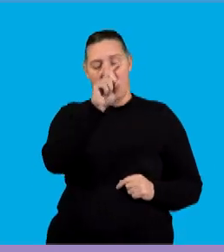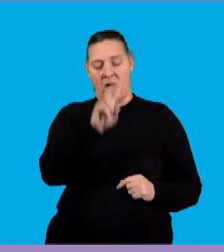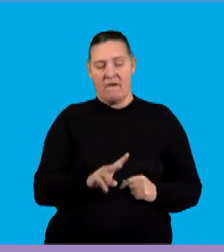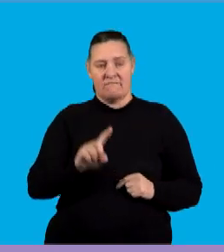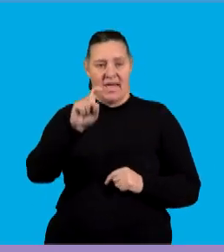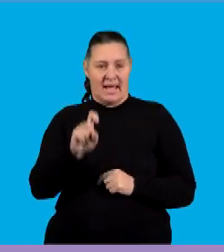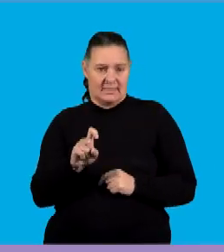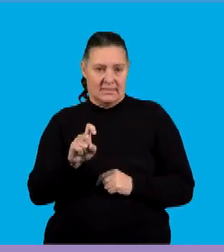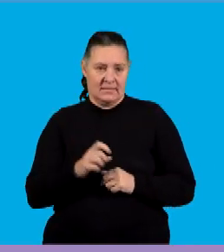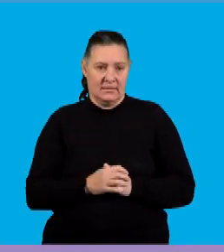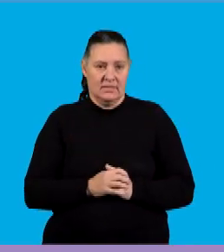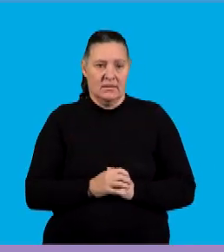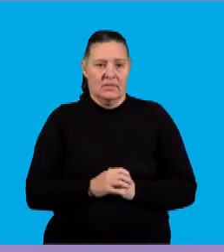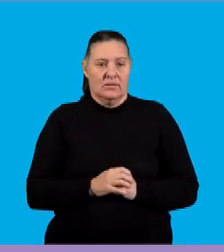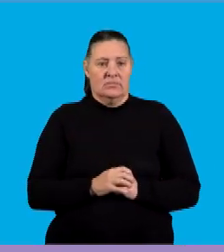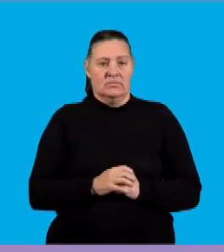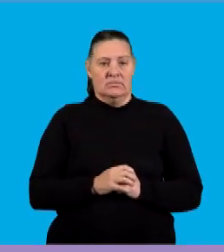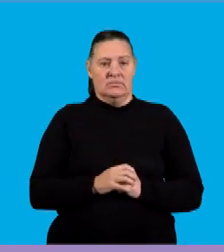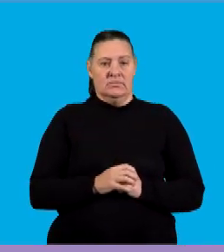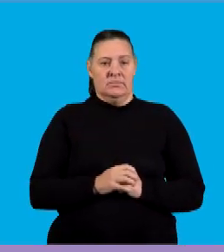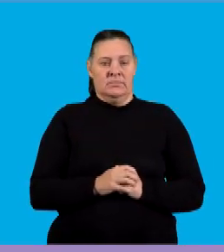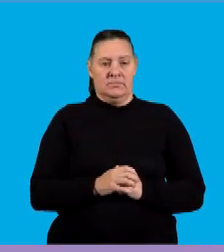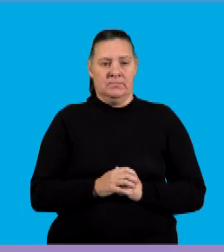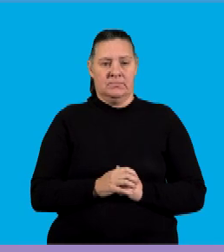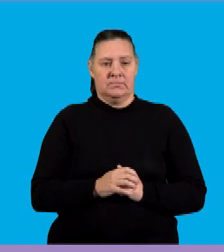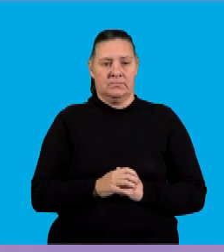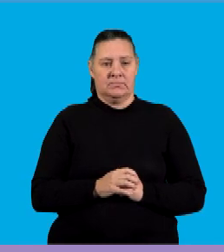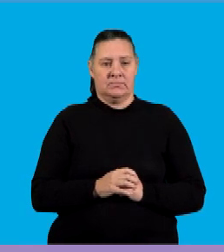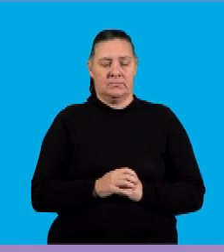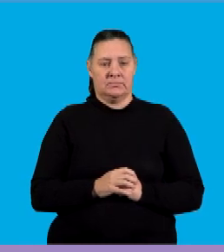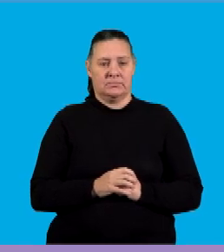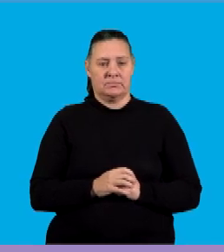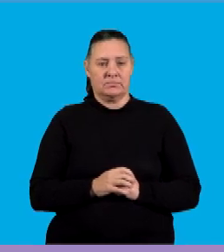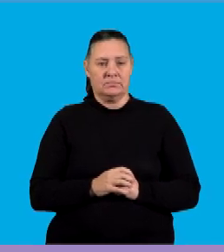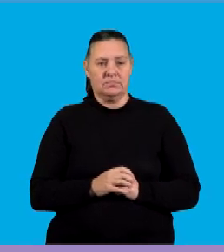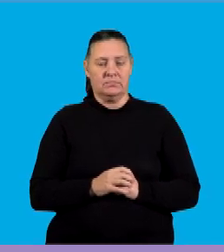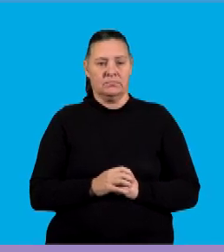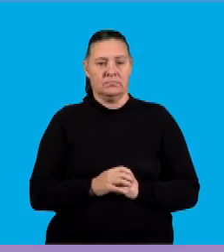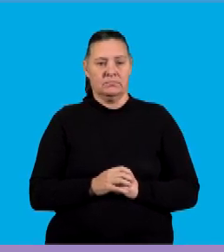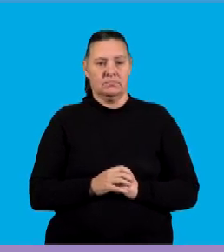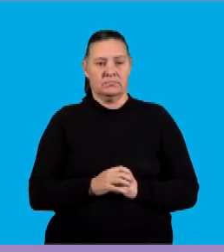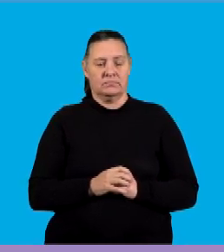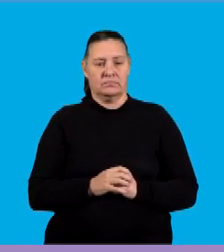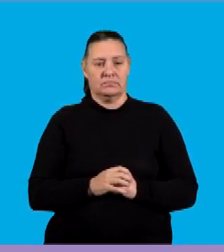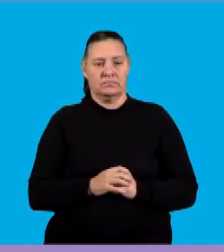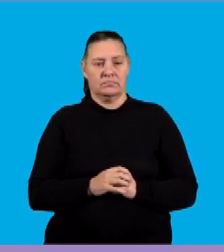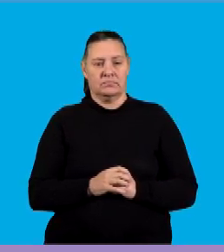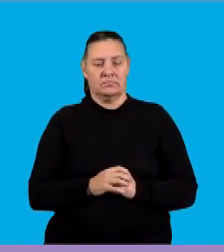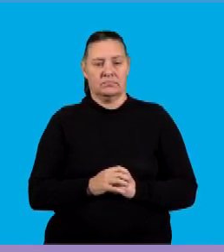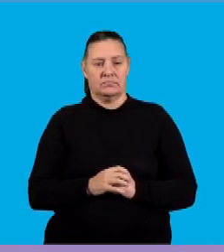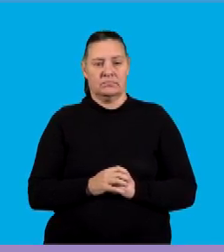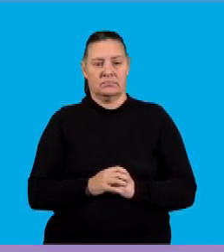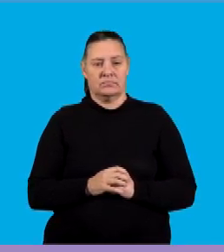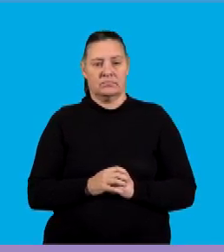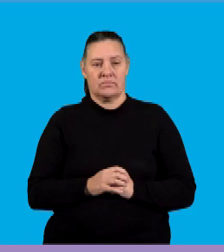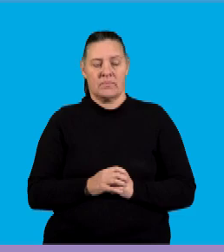1/2 x, and 0 plus 4 is a 4. So now for that half, we are going to apply